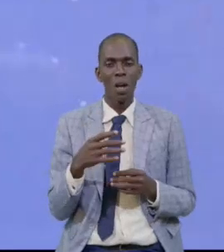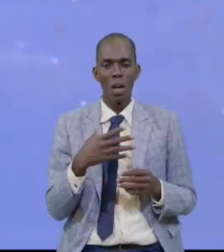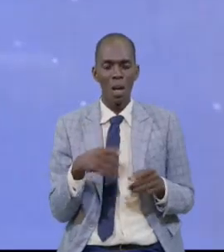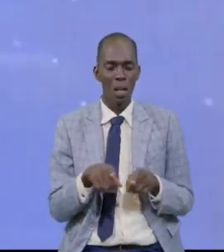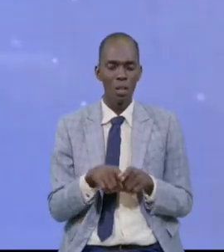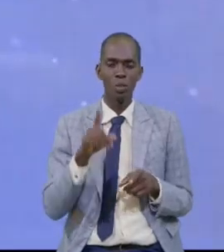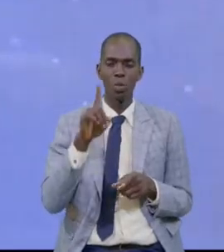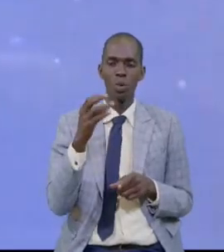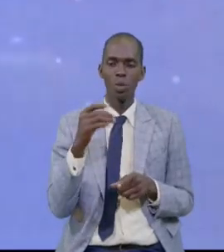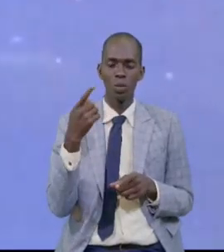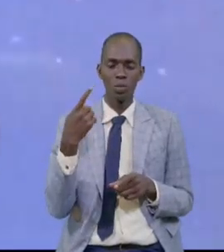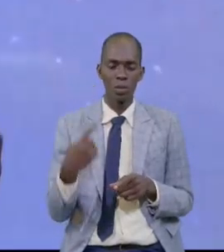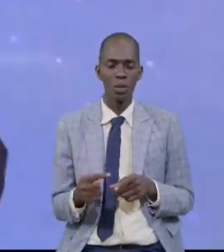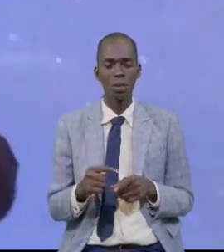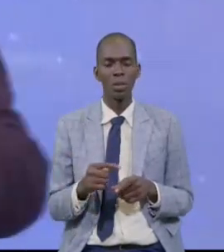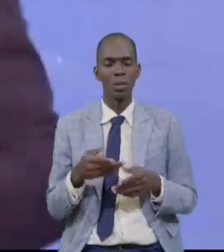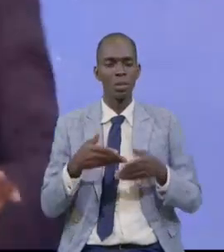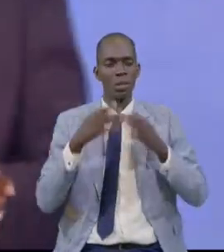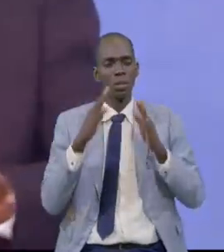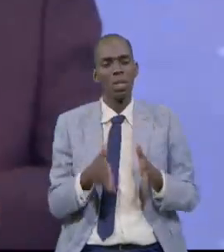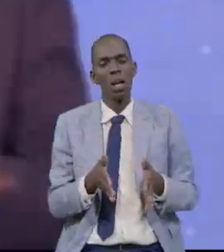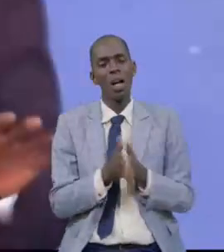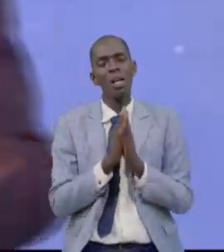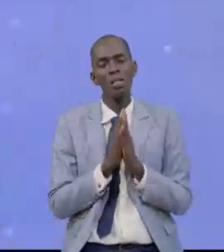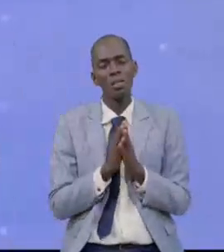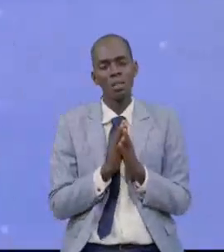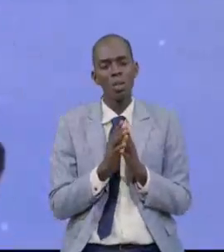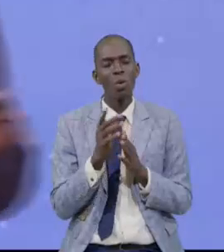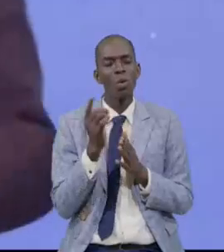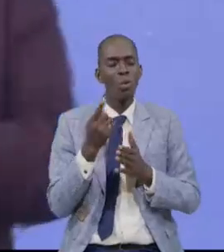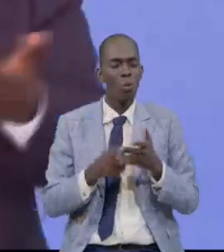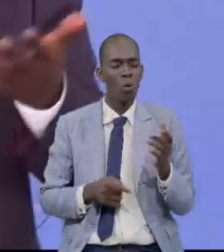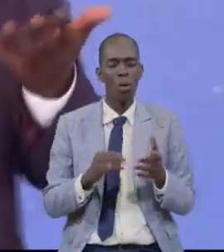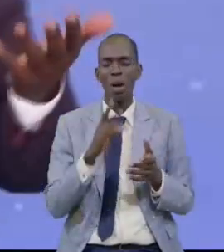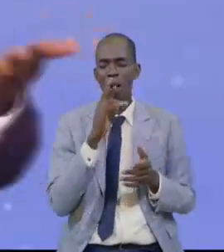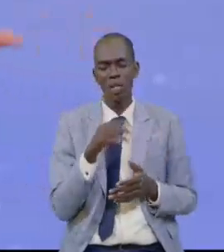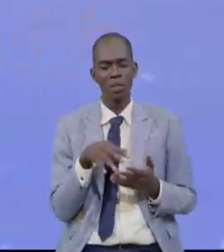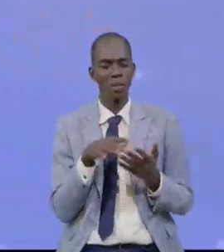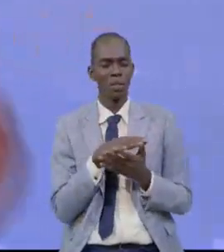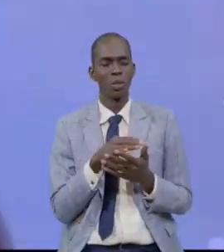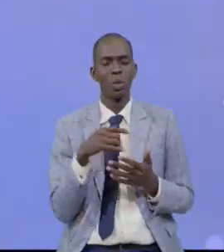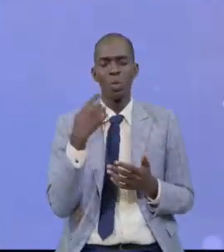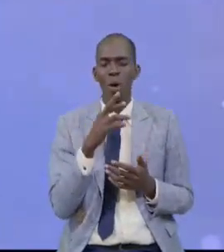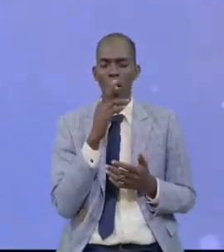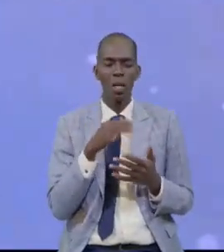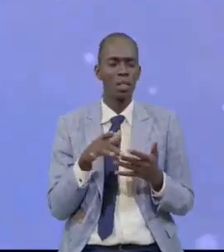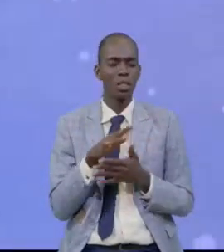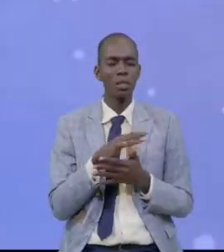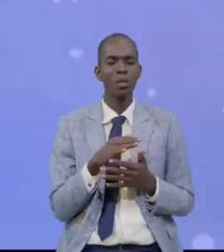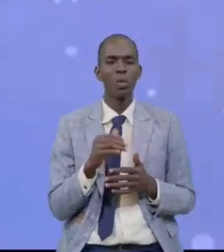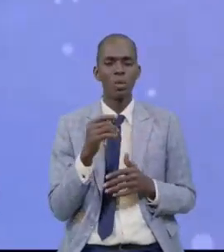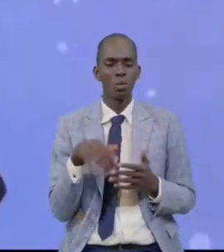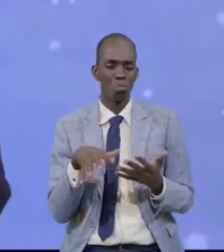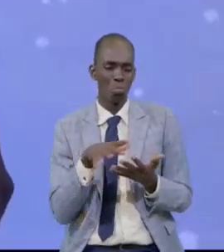saying unto me, what are these? Who are these which are arrayed in white